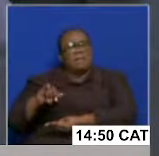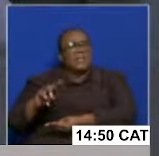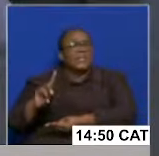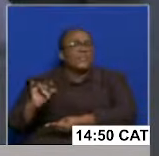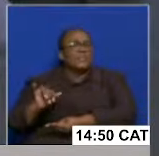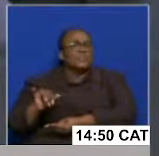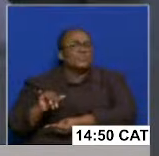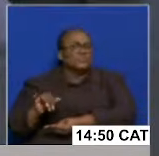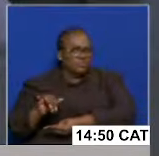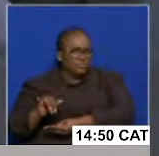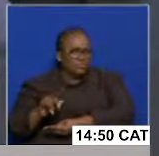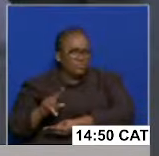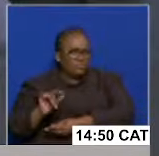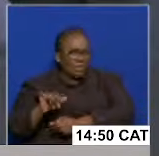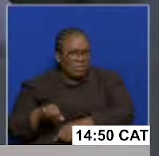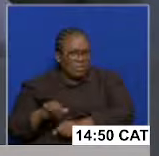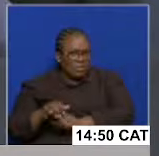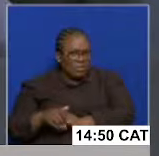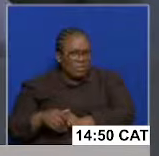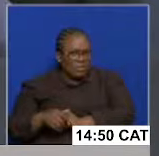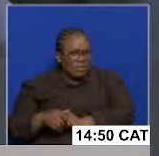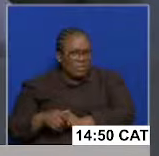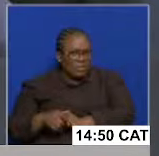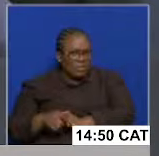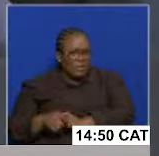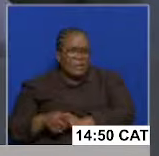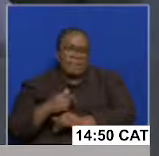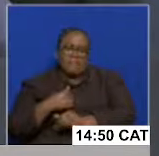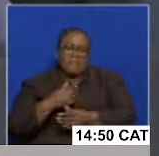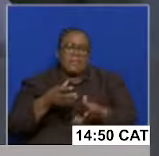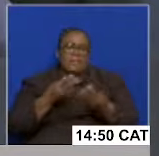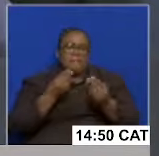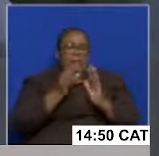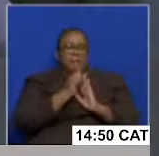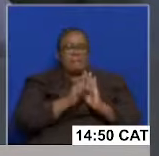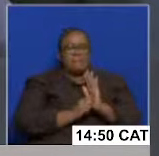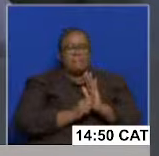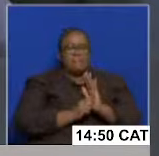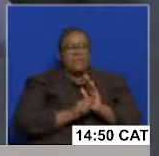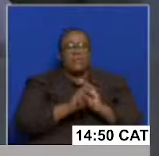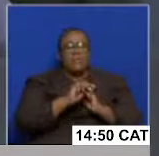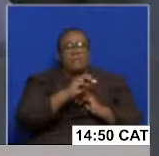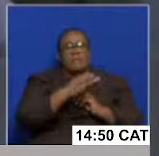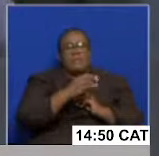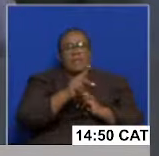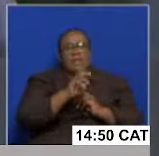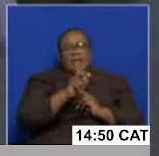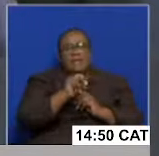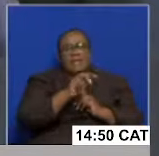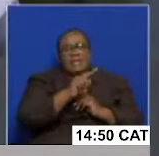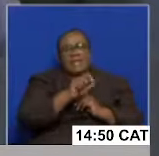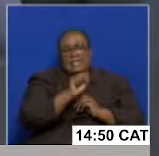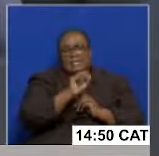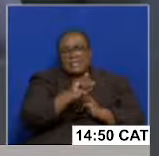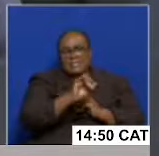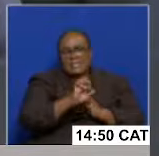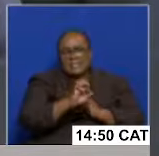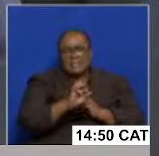No, I didn't get the statement of Mackenzie at that time. I only got the statement